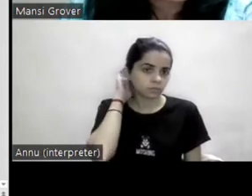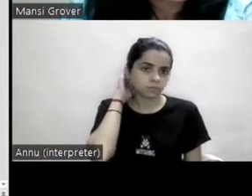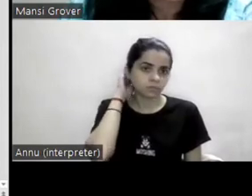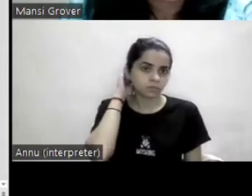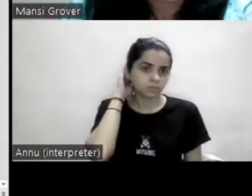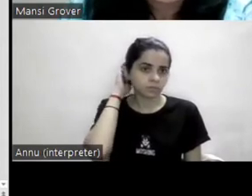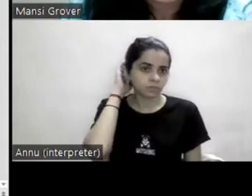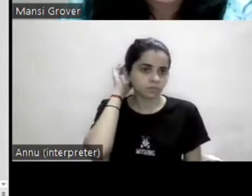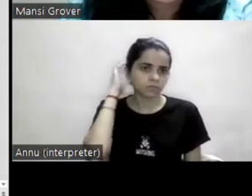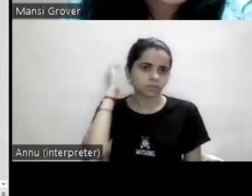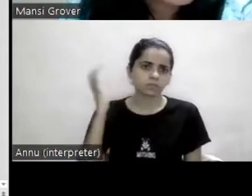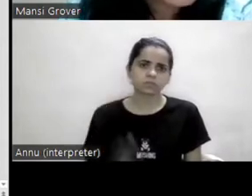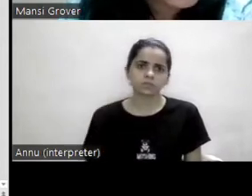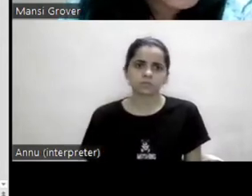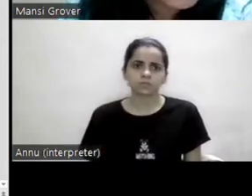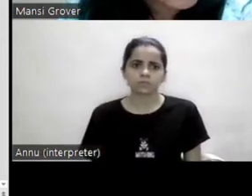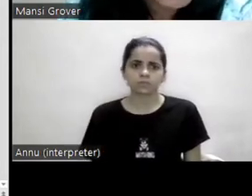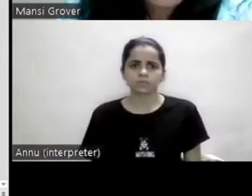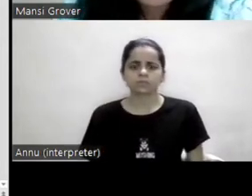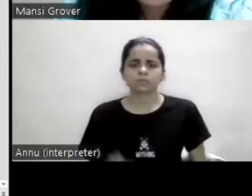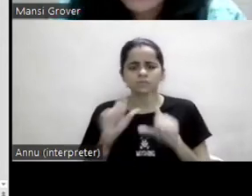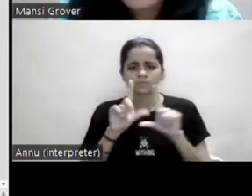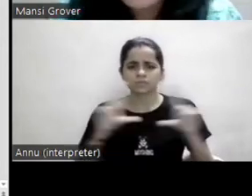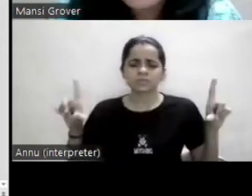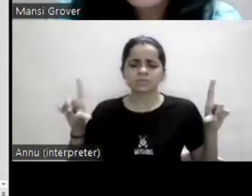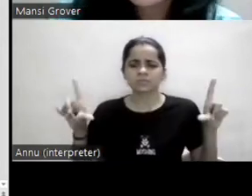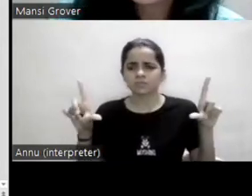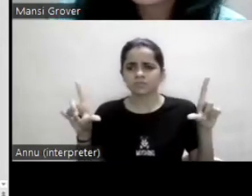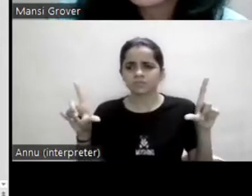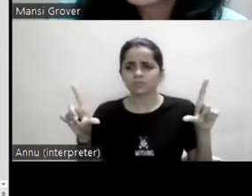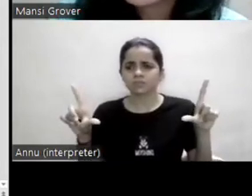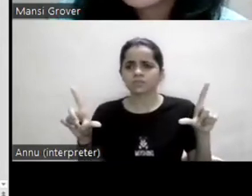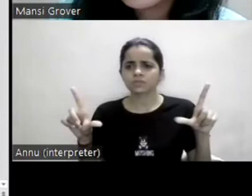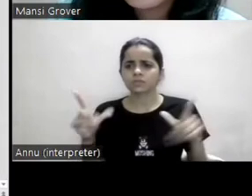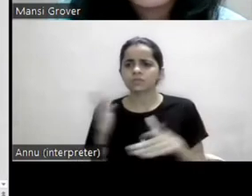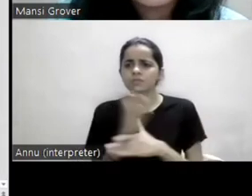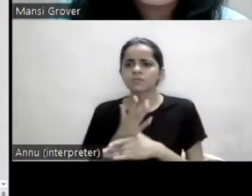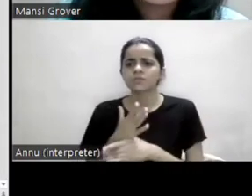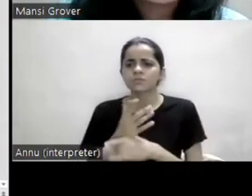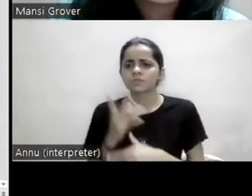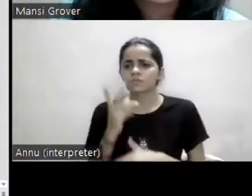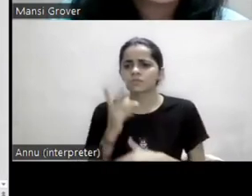You can play it on full screen also. I'm just